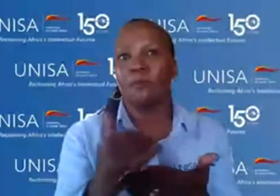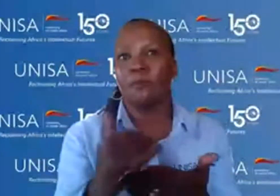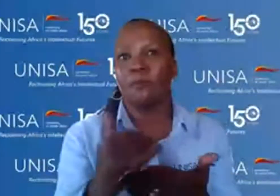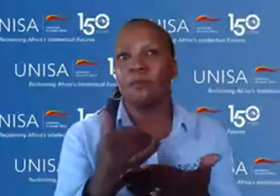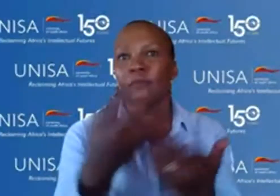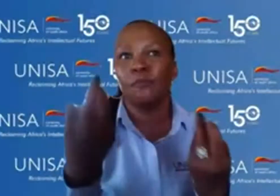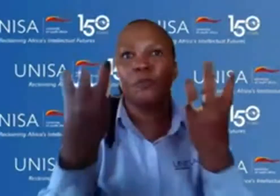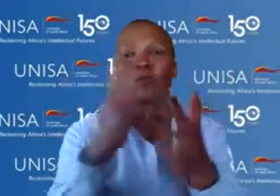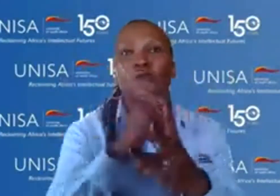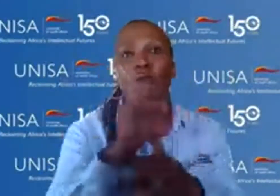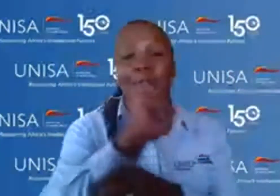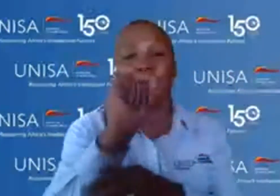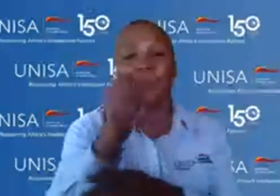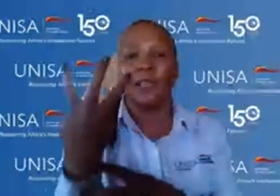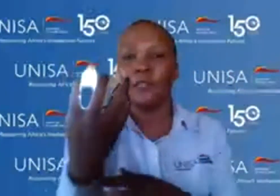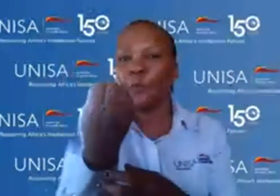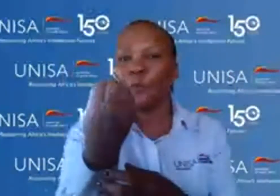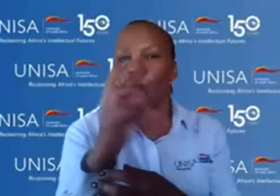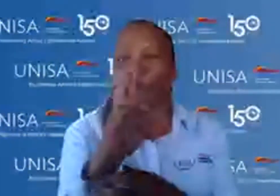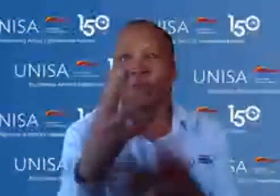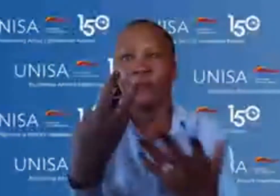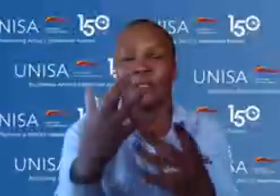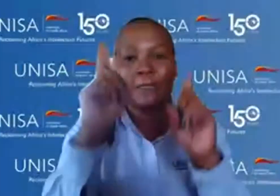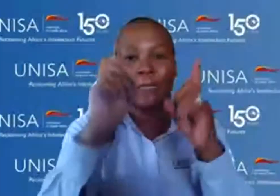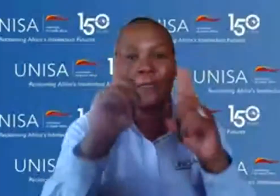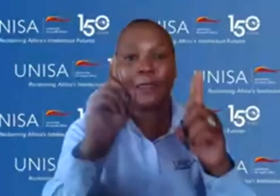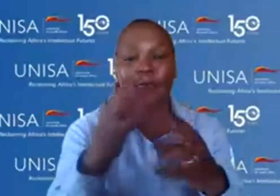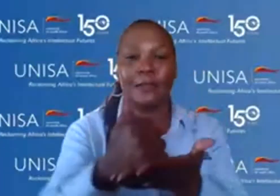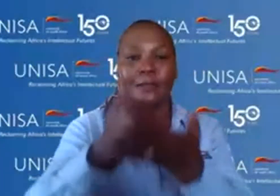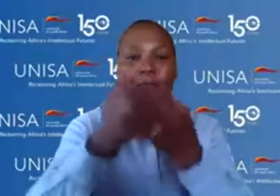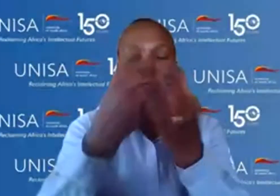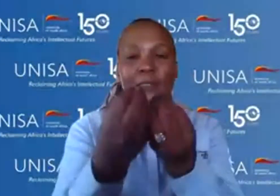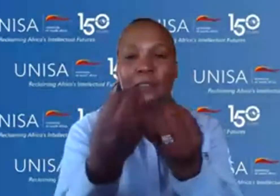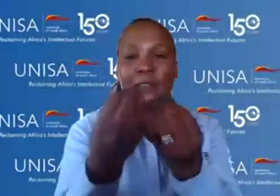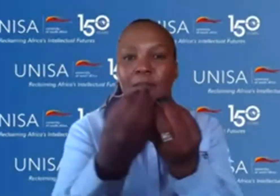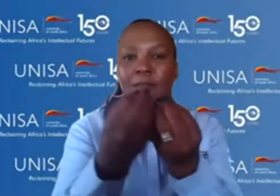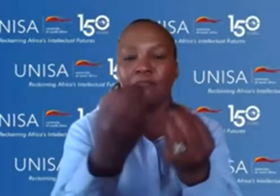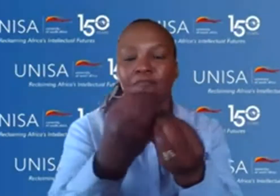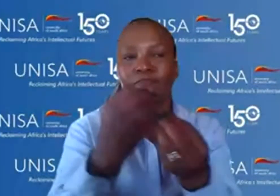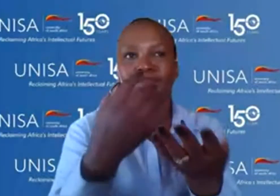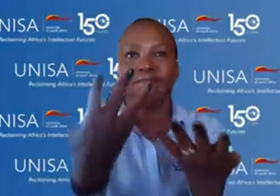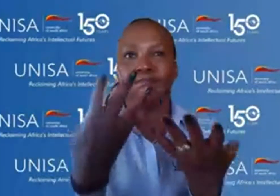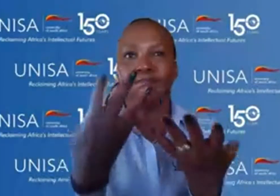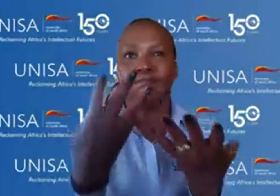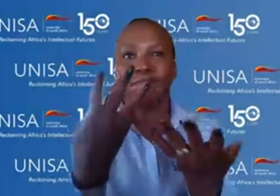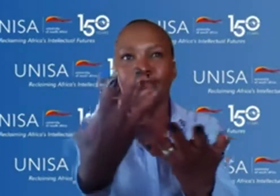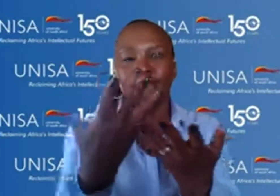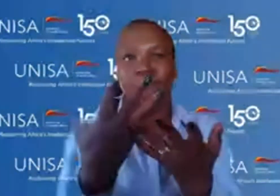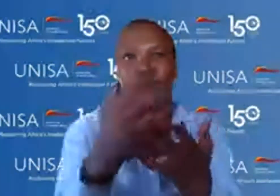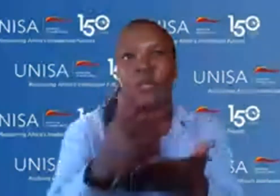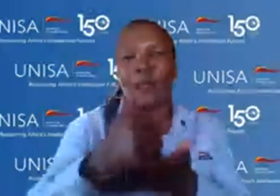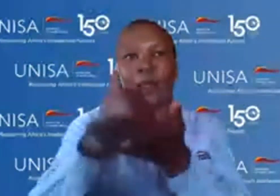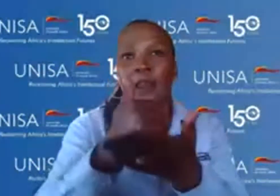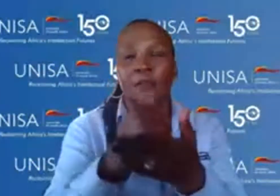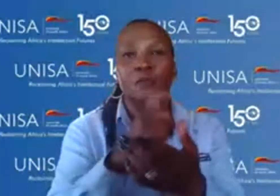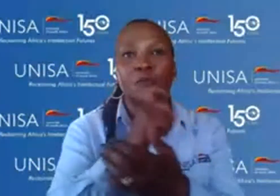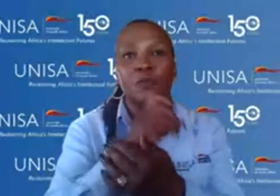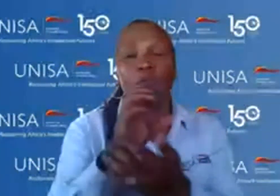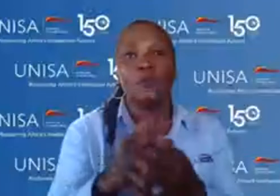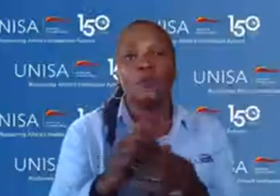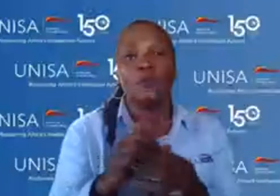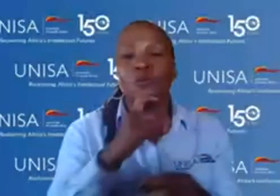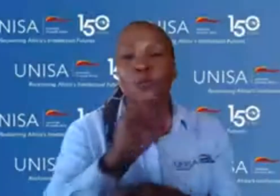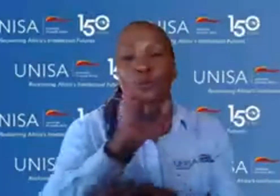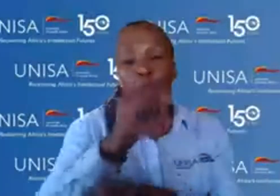hands. It's a special device that straps onto your head, or it can strap onto any portion of your body that can